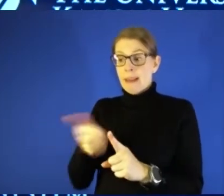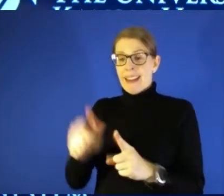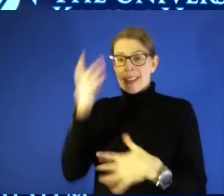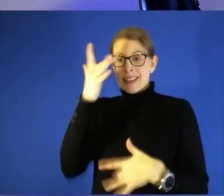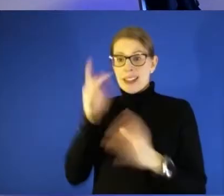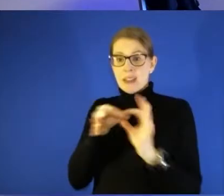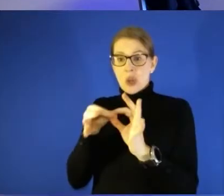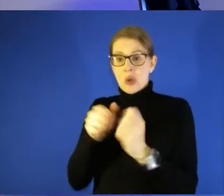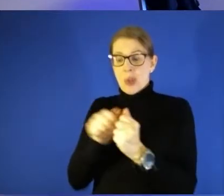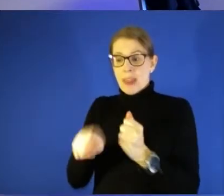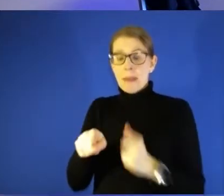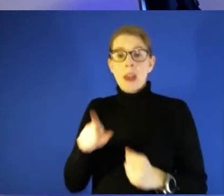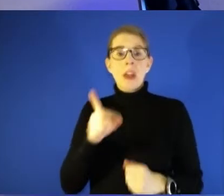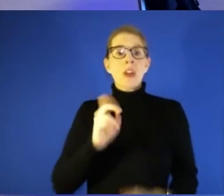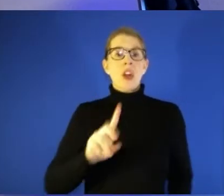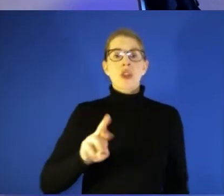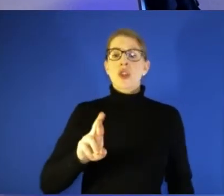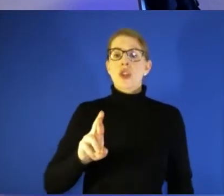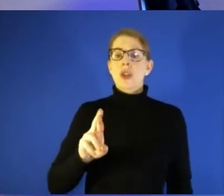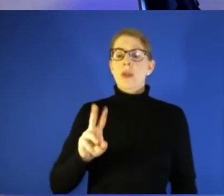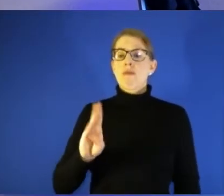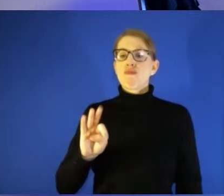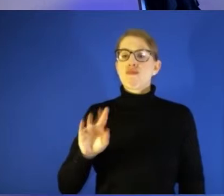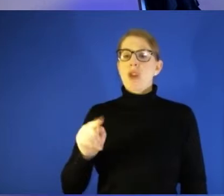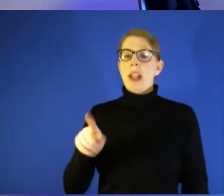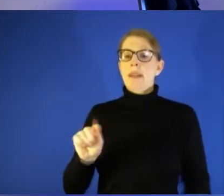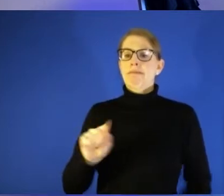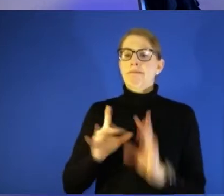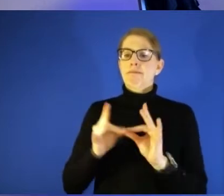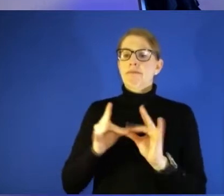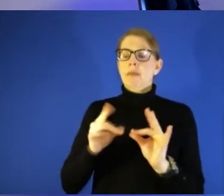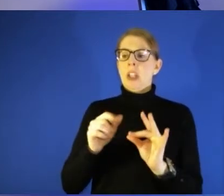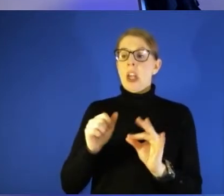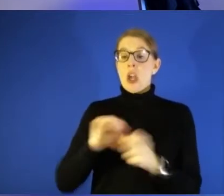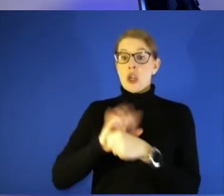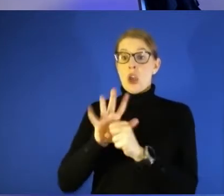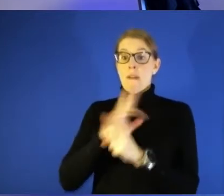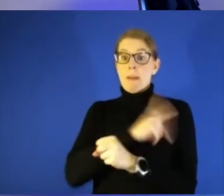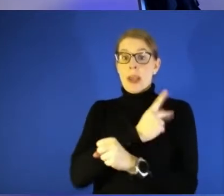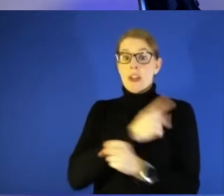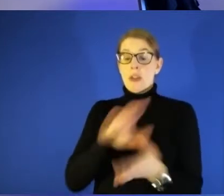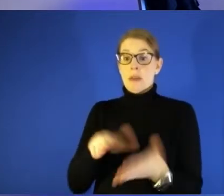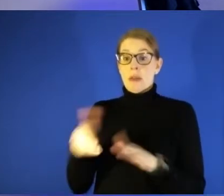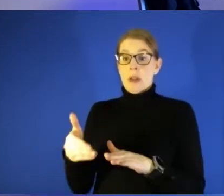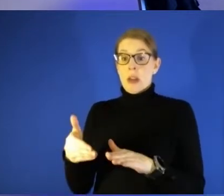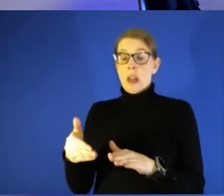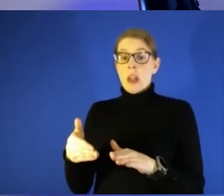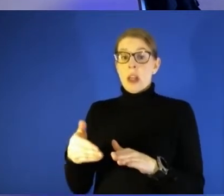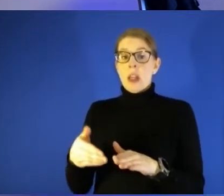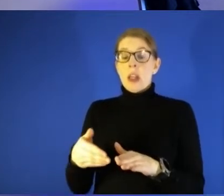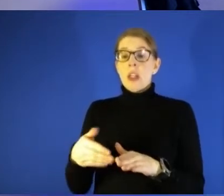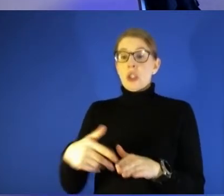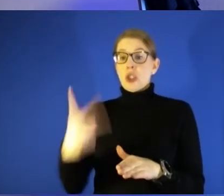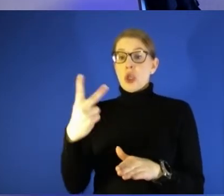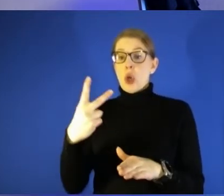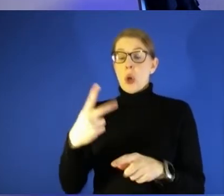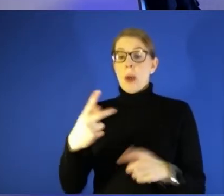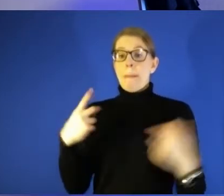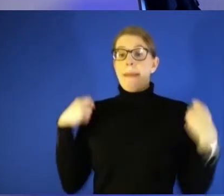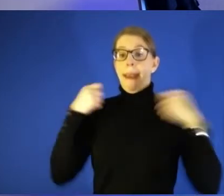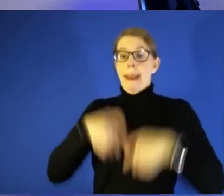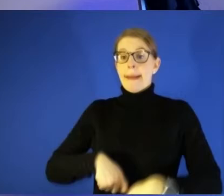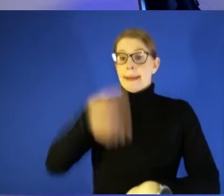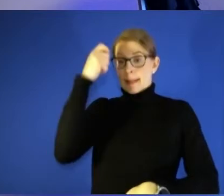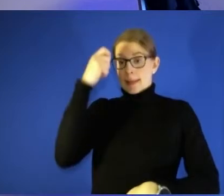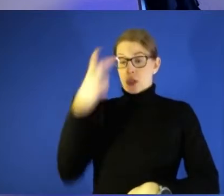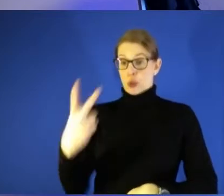Wright, she had mentioned that that when a COVID patient dies, they are double bagged up on the unit, and then they're brought down just like any patient